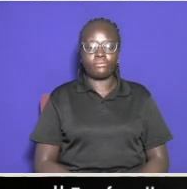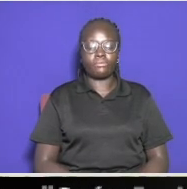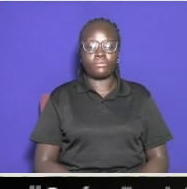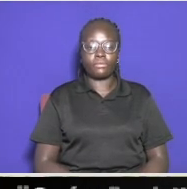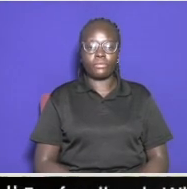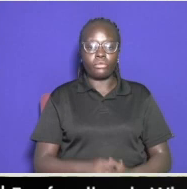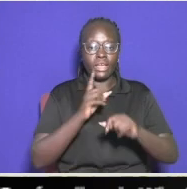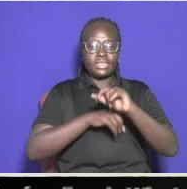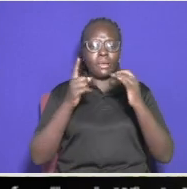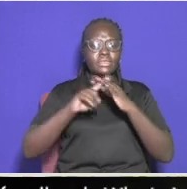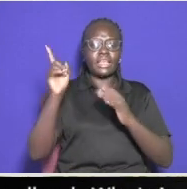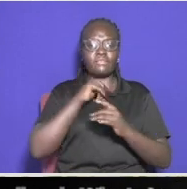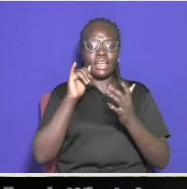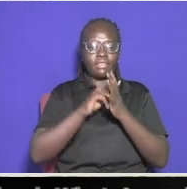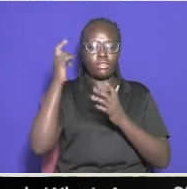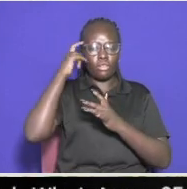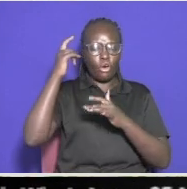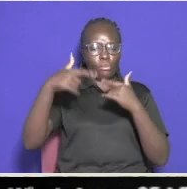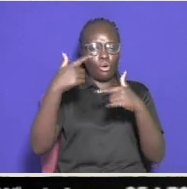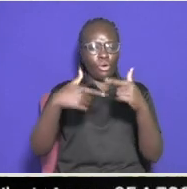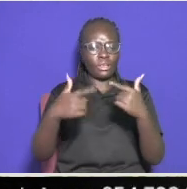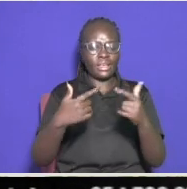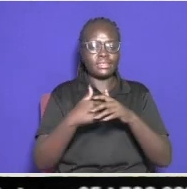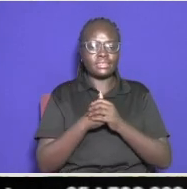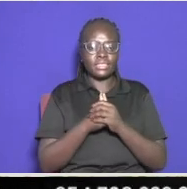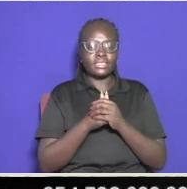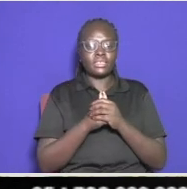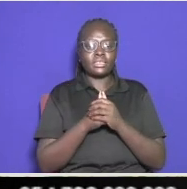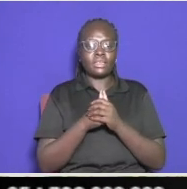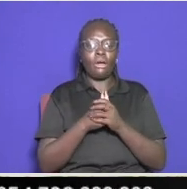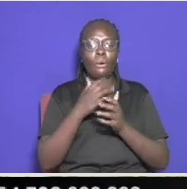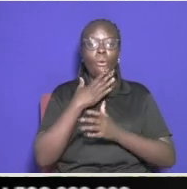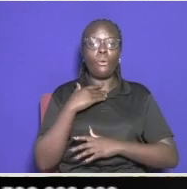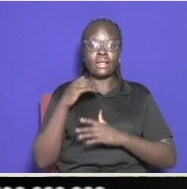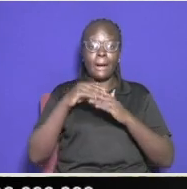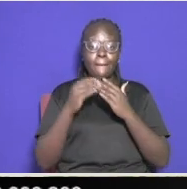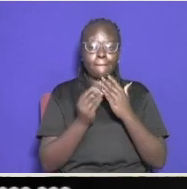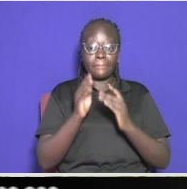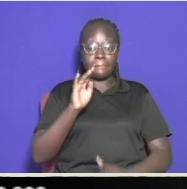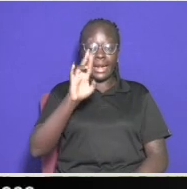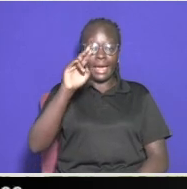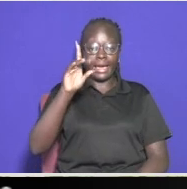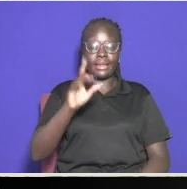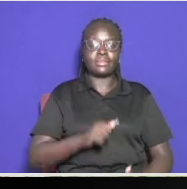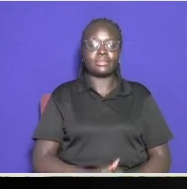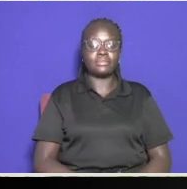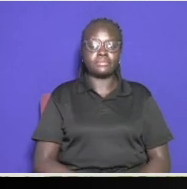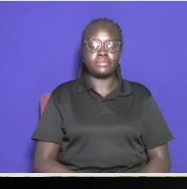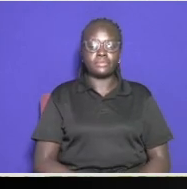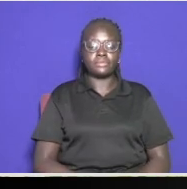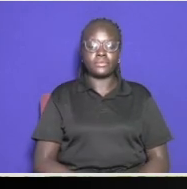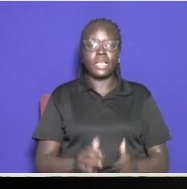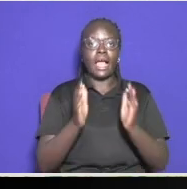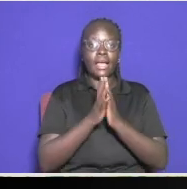2016. When we began that thought process of wanting to build up the brand, and Koi